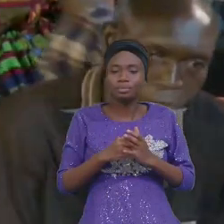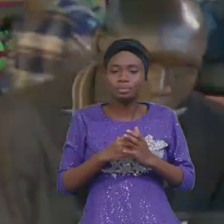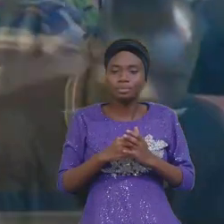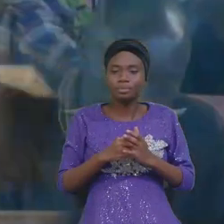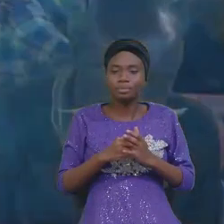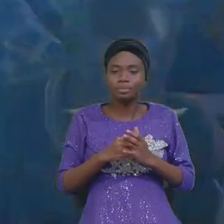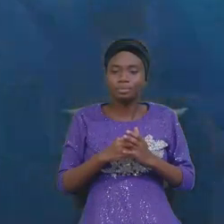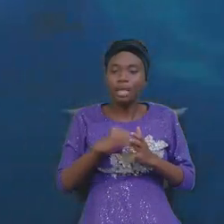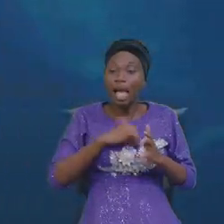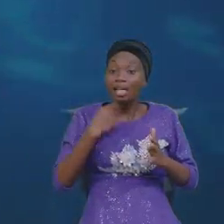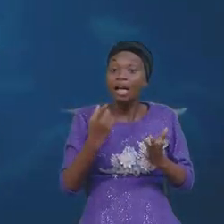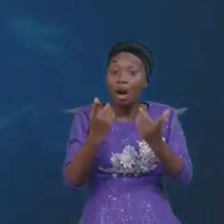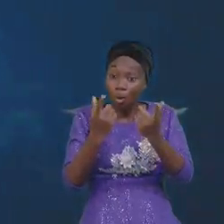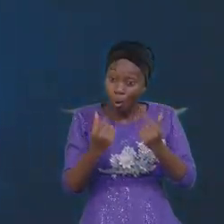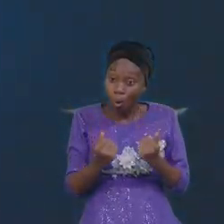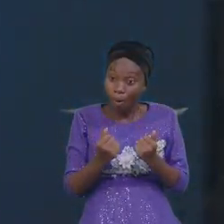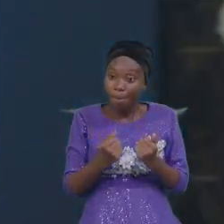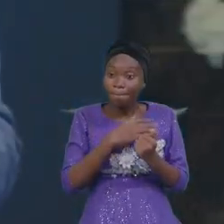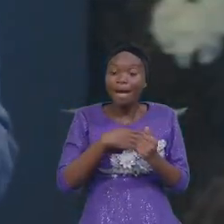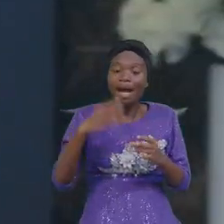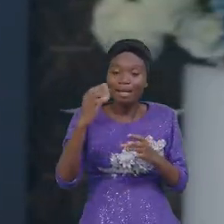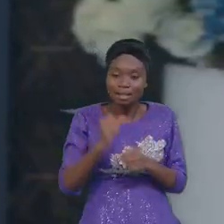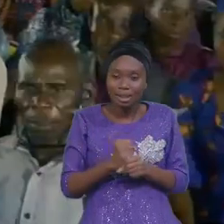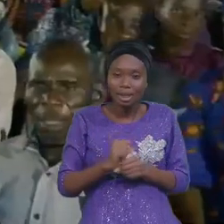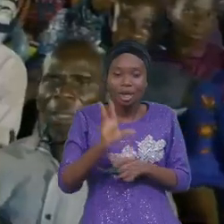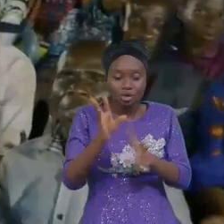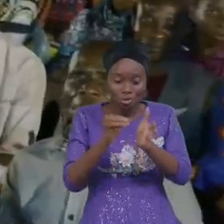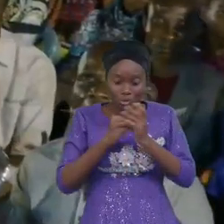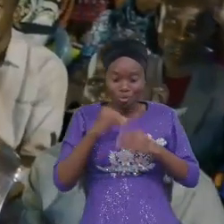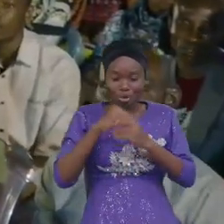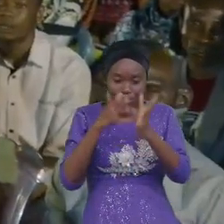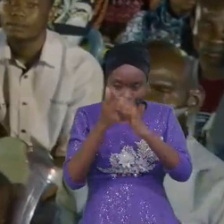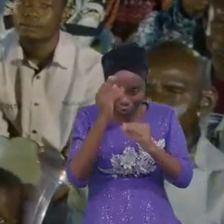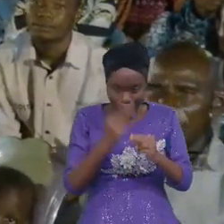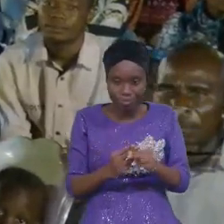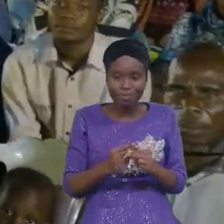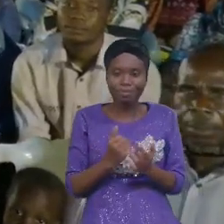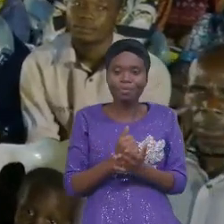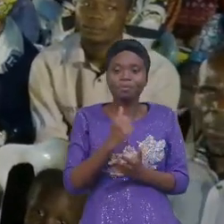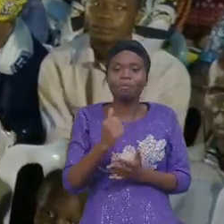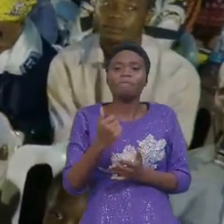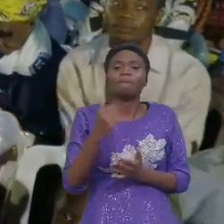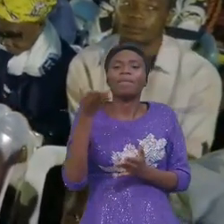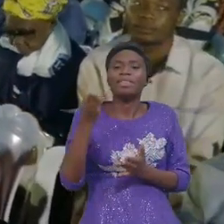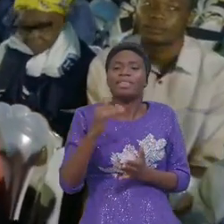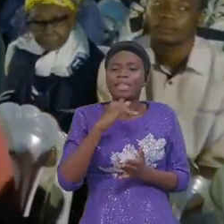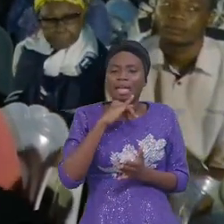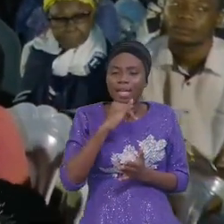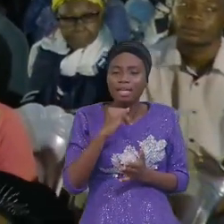I said, come and take your portion. There is double